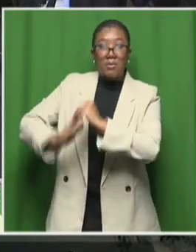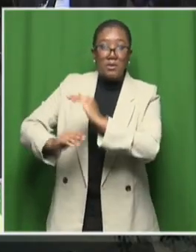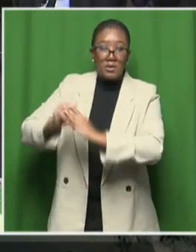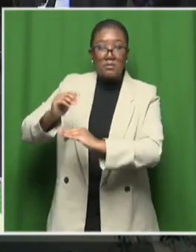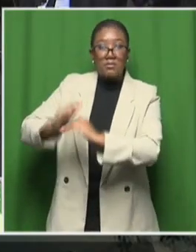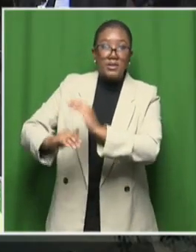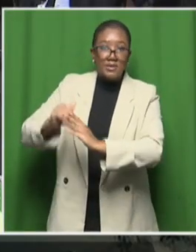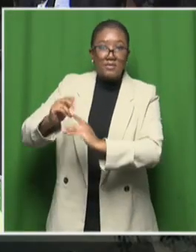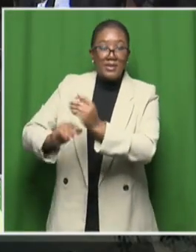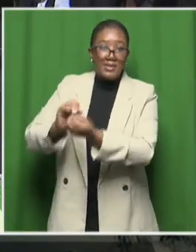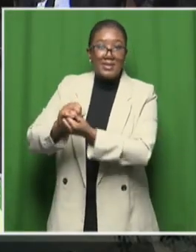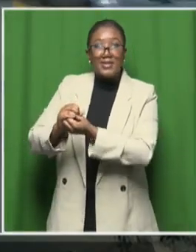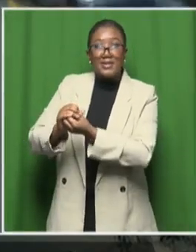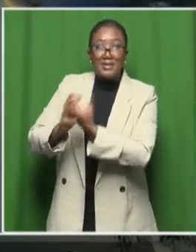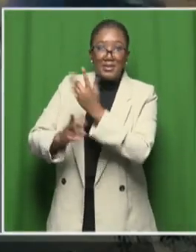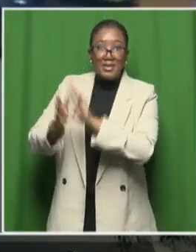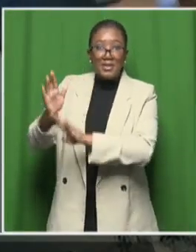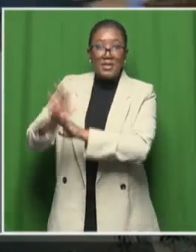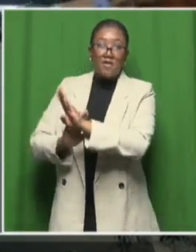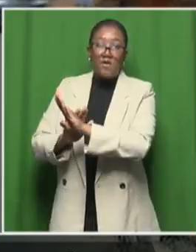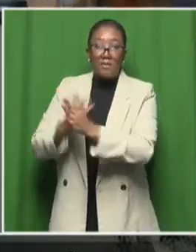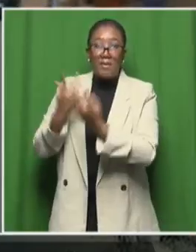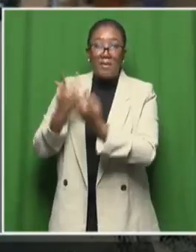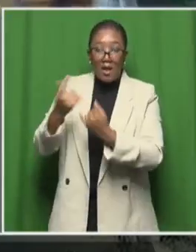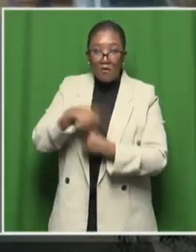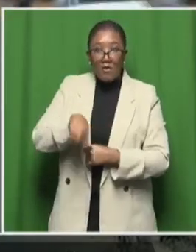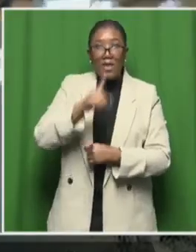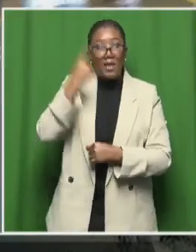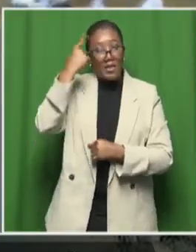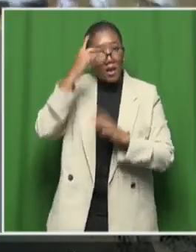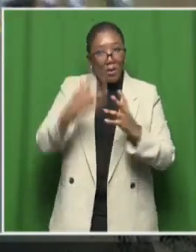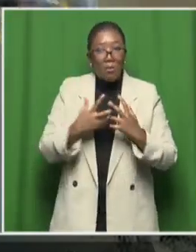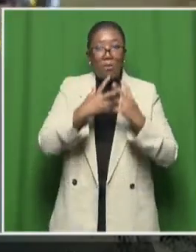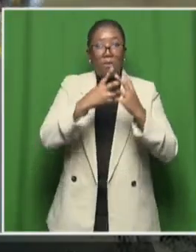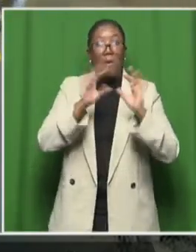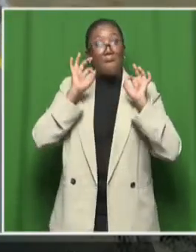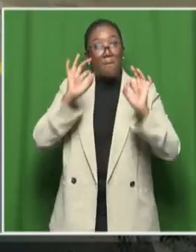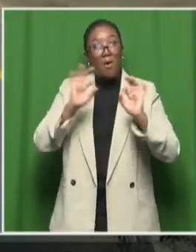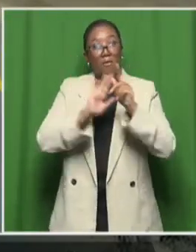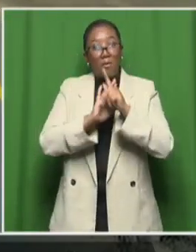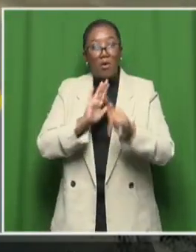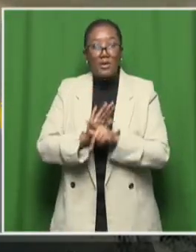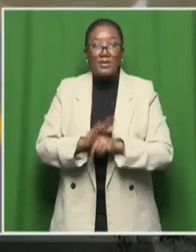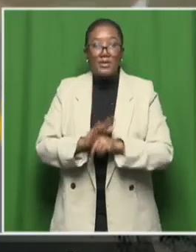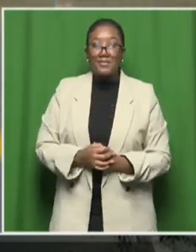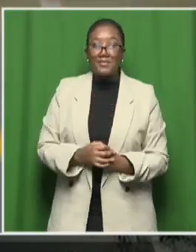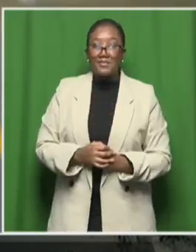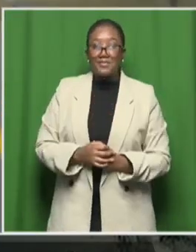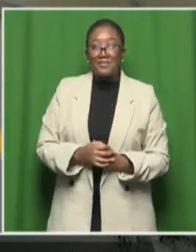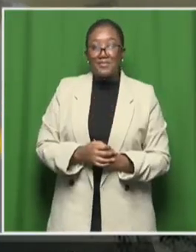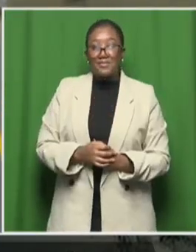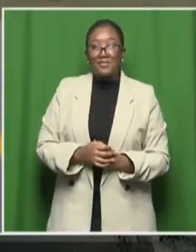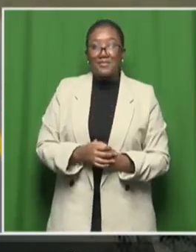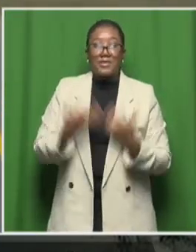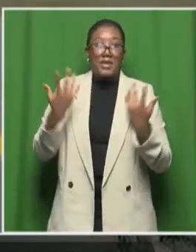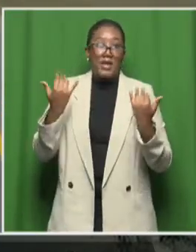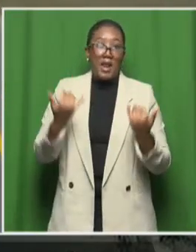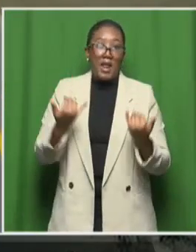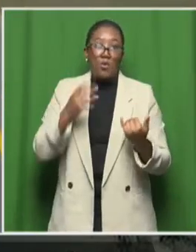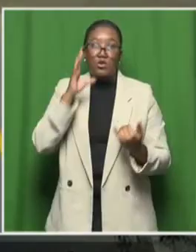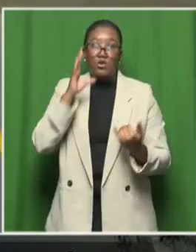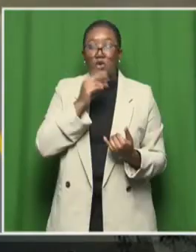see why they put some of those fundamentals. I mean, you talk about someone now in terms about